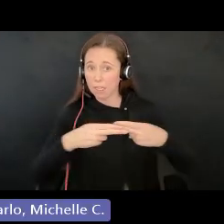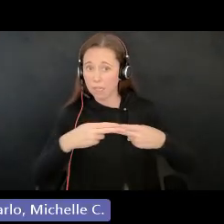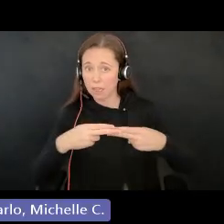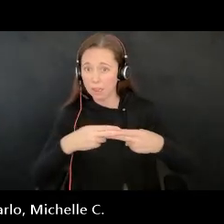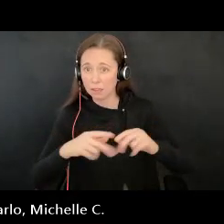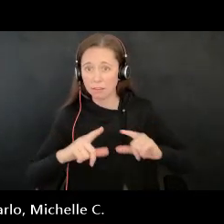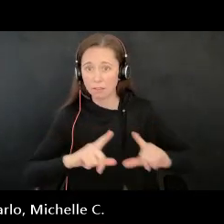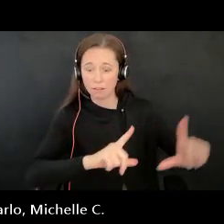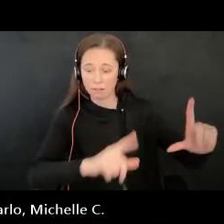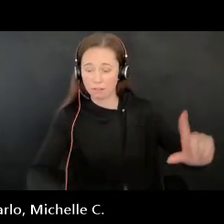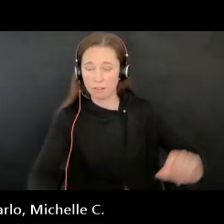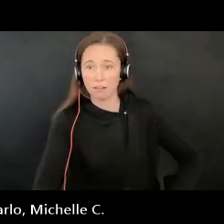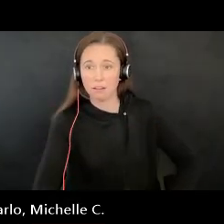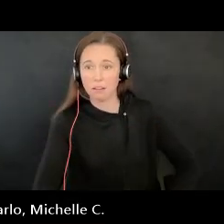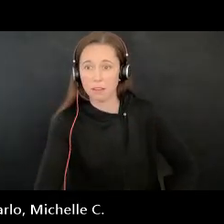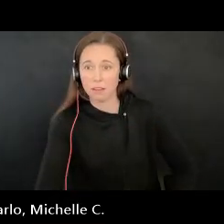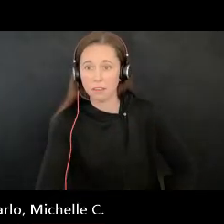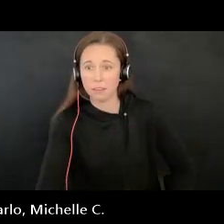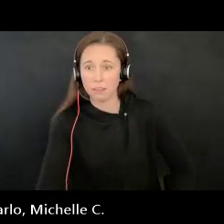uh,